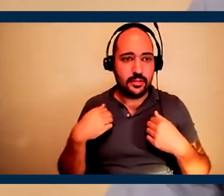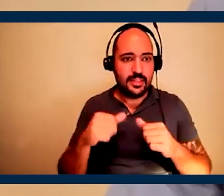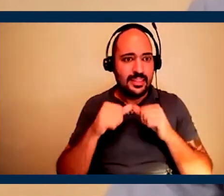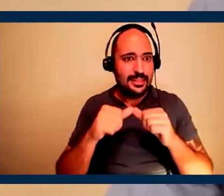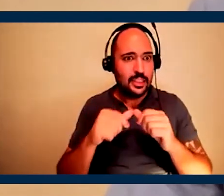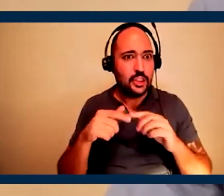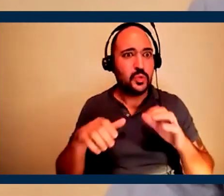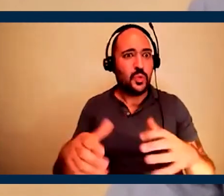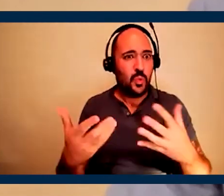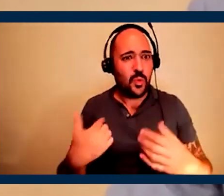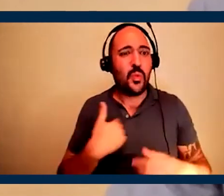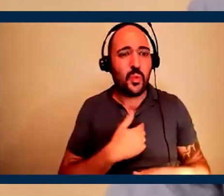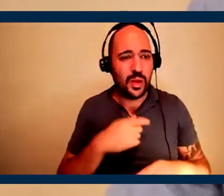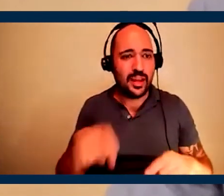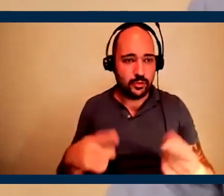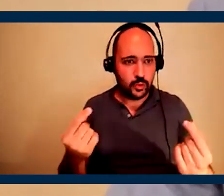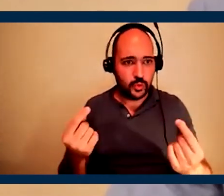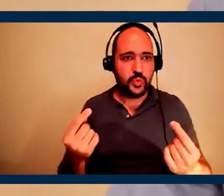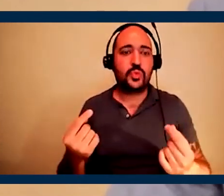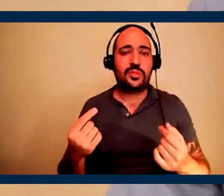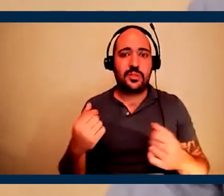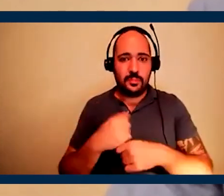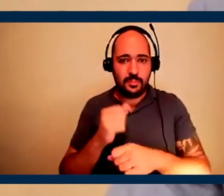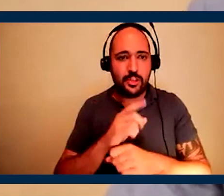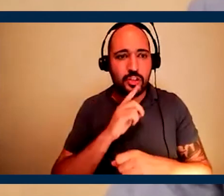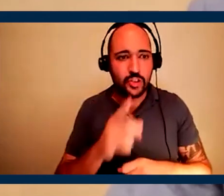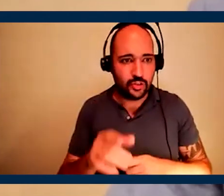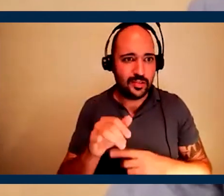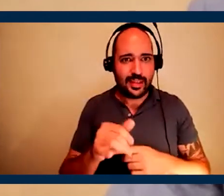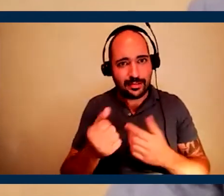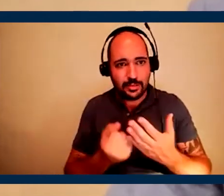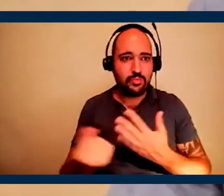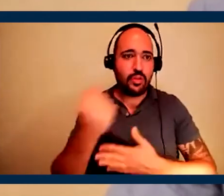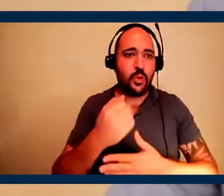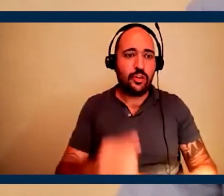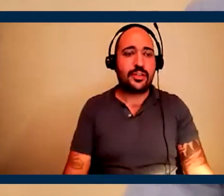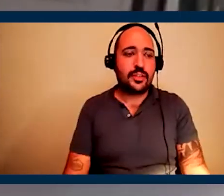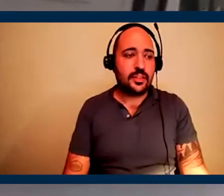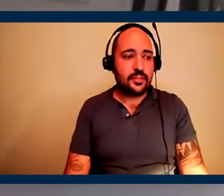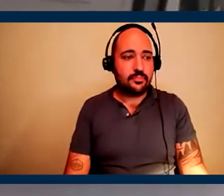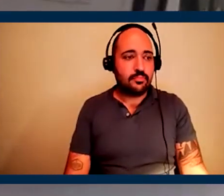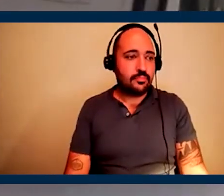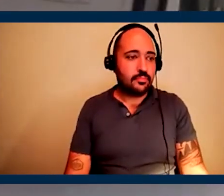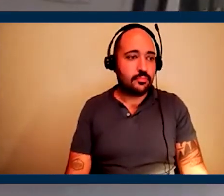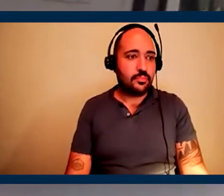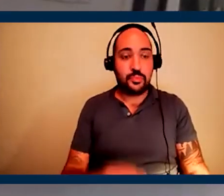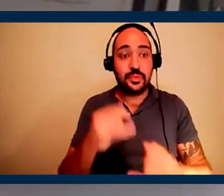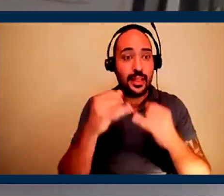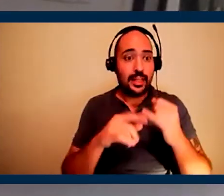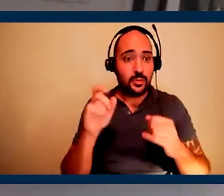continues to do what we have to do to make sure that that is something that is a priority. A last question for all of